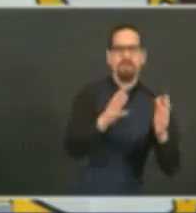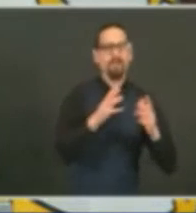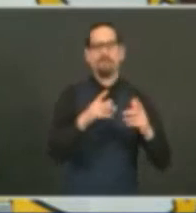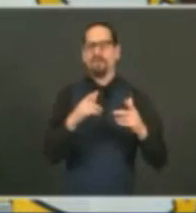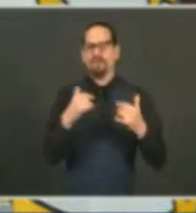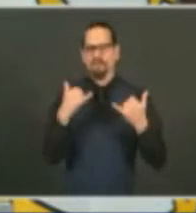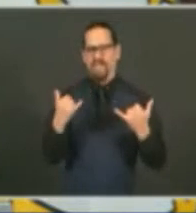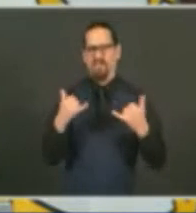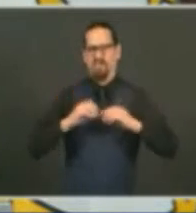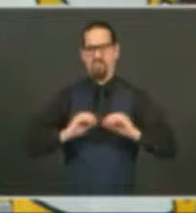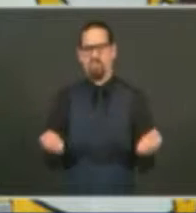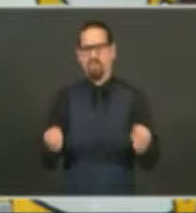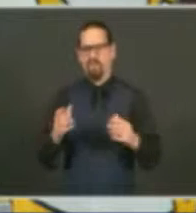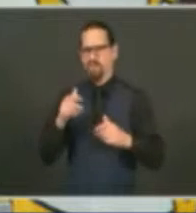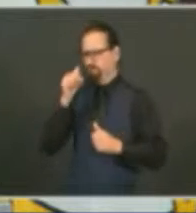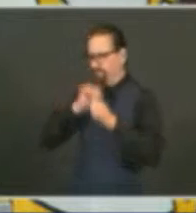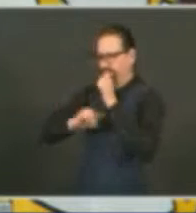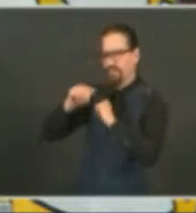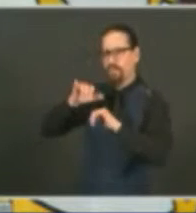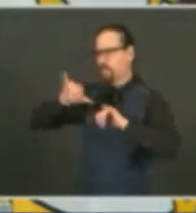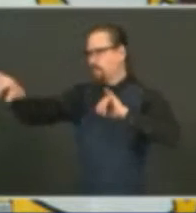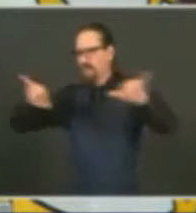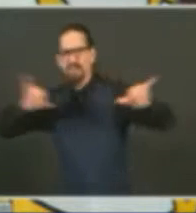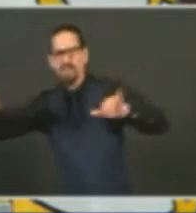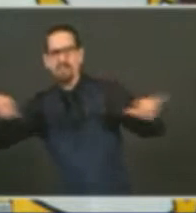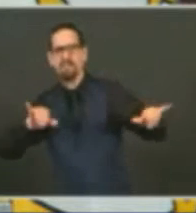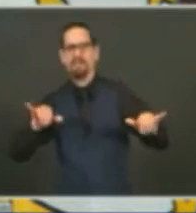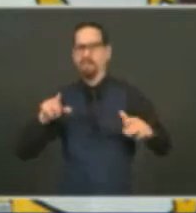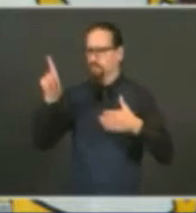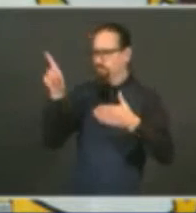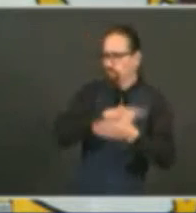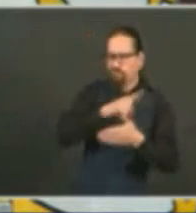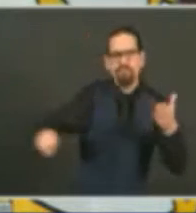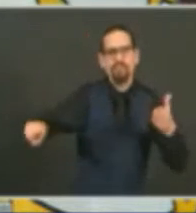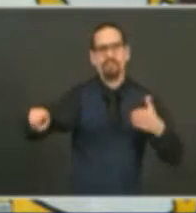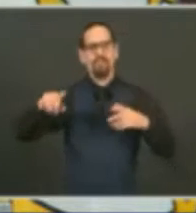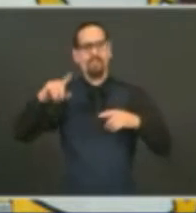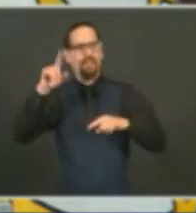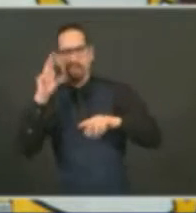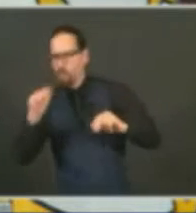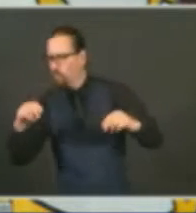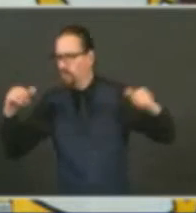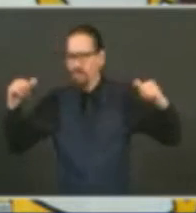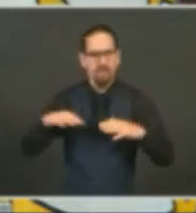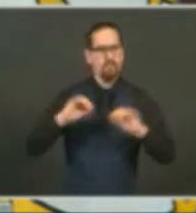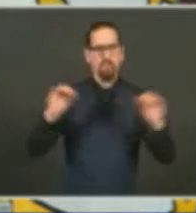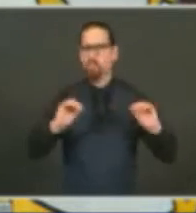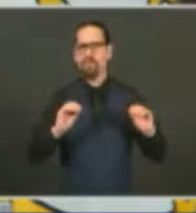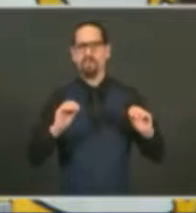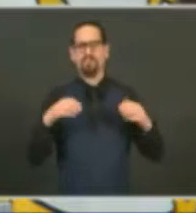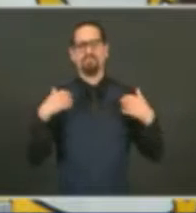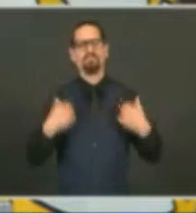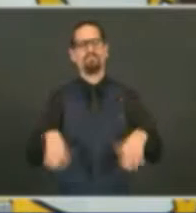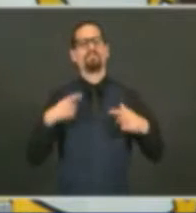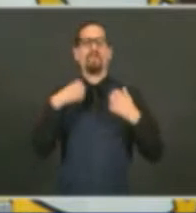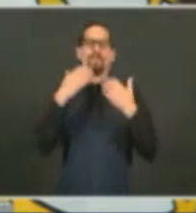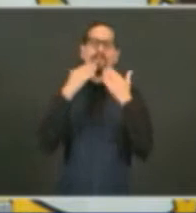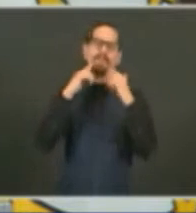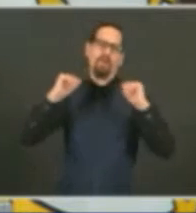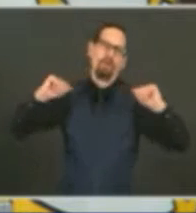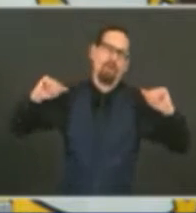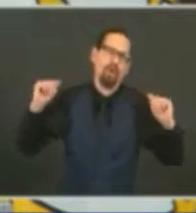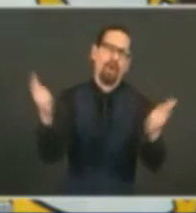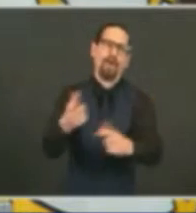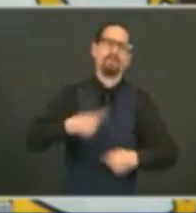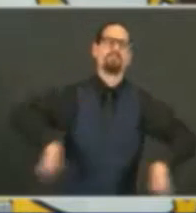for getting through it together and bearing down and following the rules.